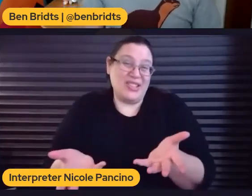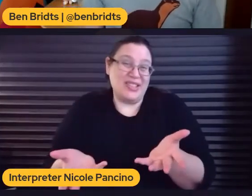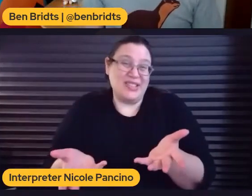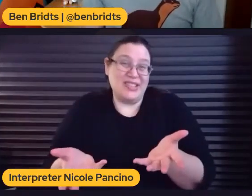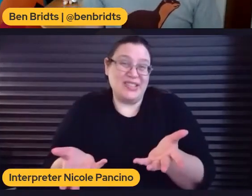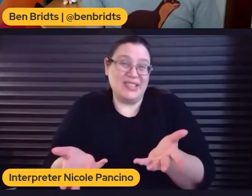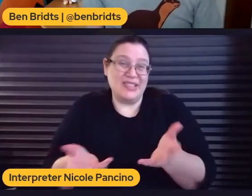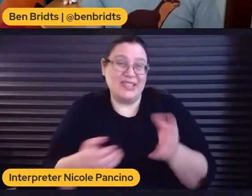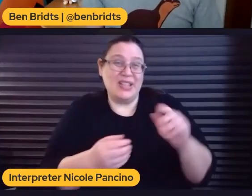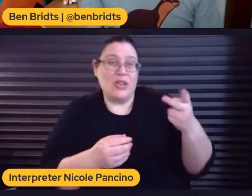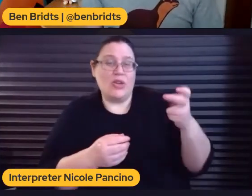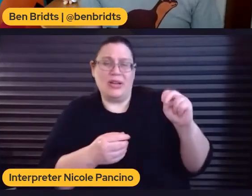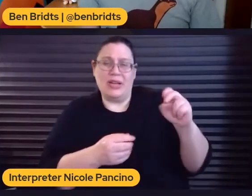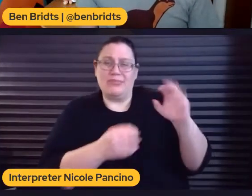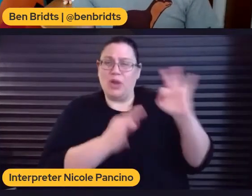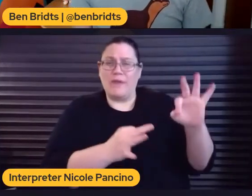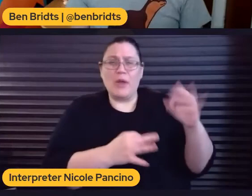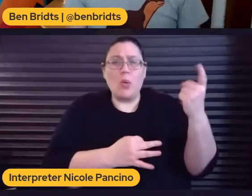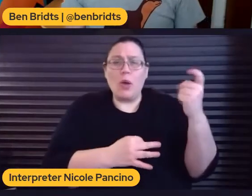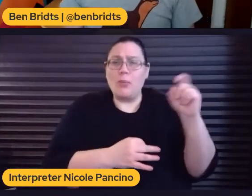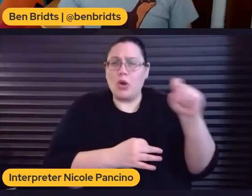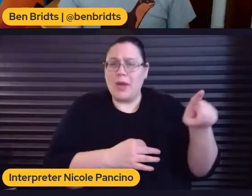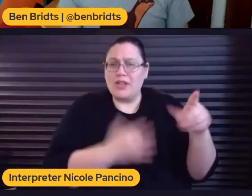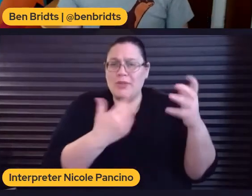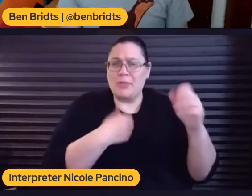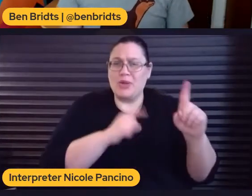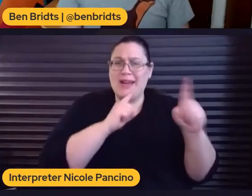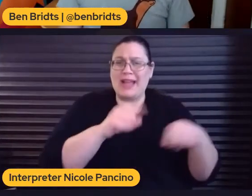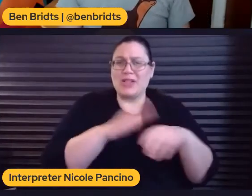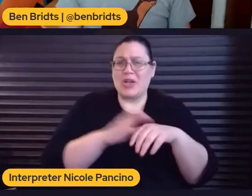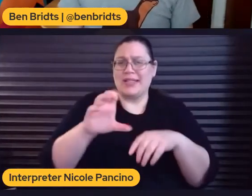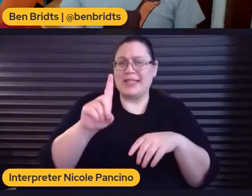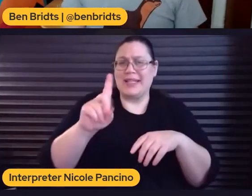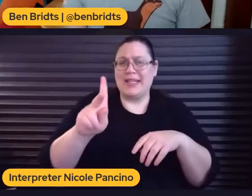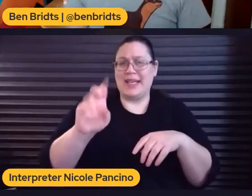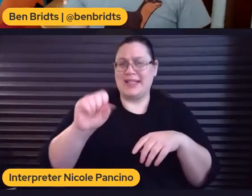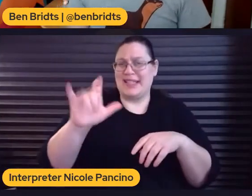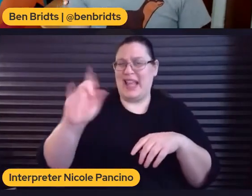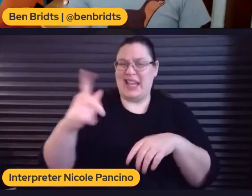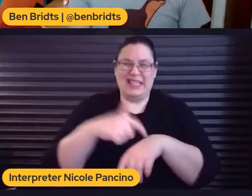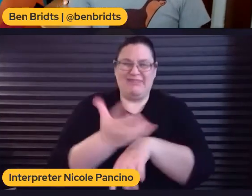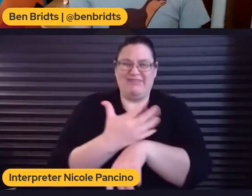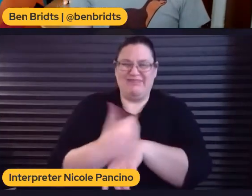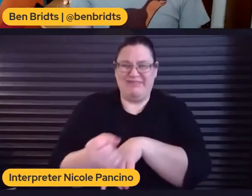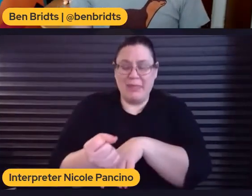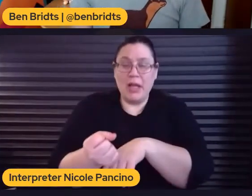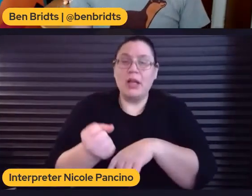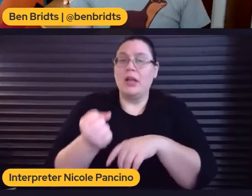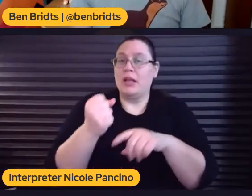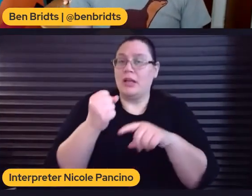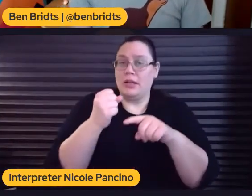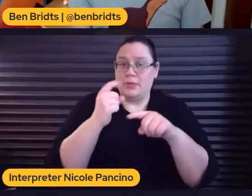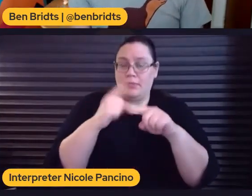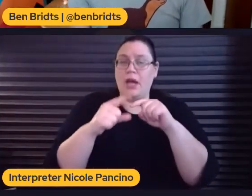one more question. Maybe you can answer it on CDK Slack, because we are out of time. but you were tagged in